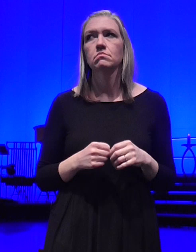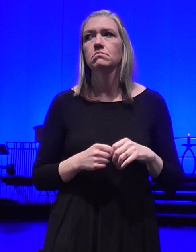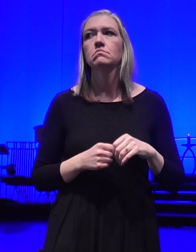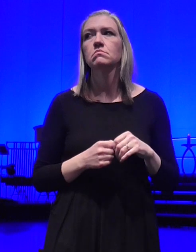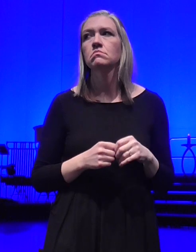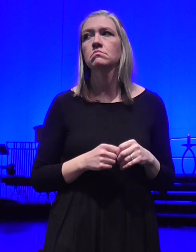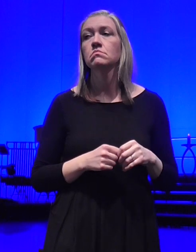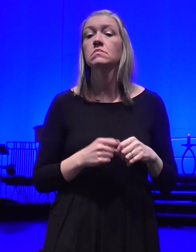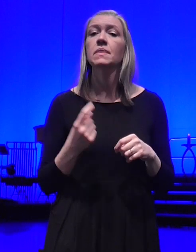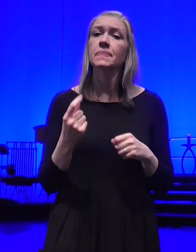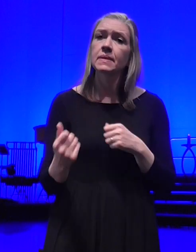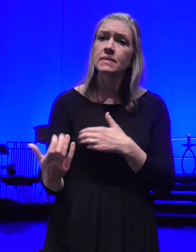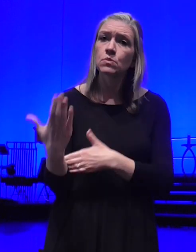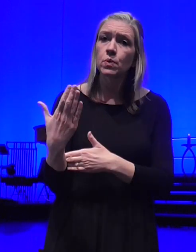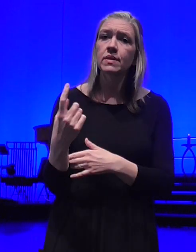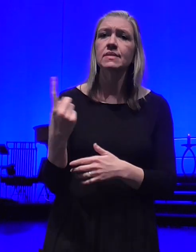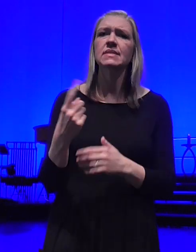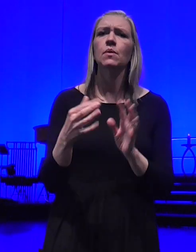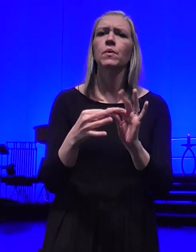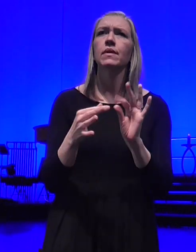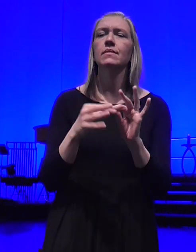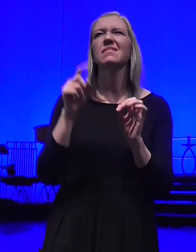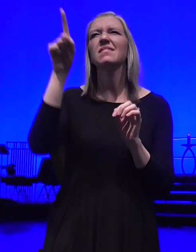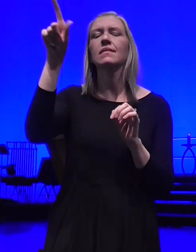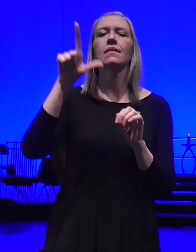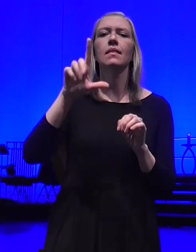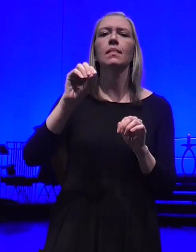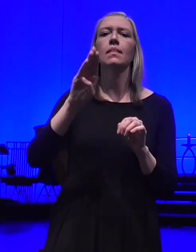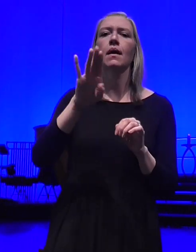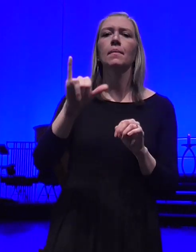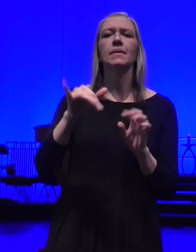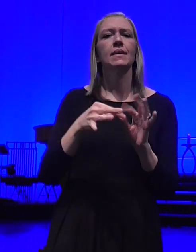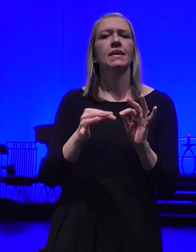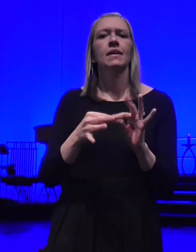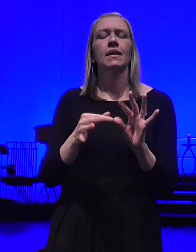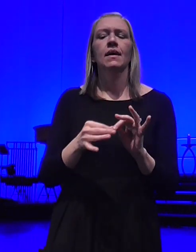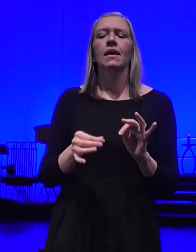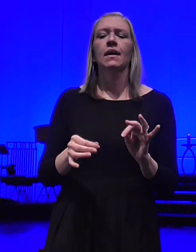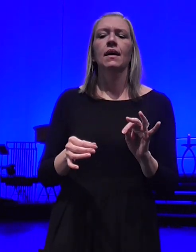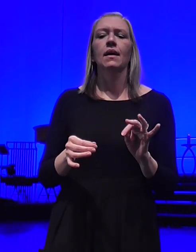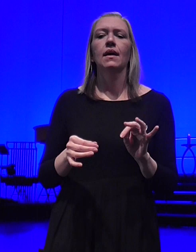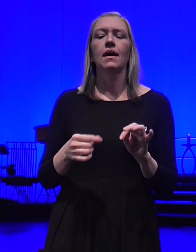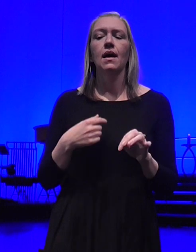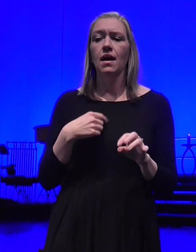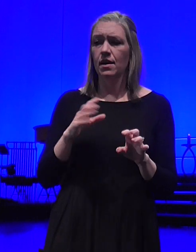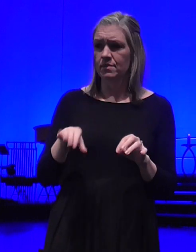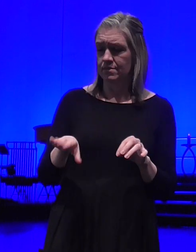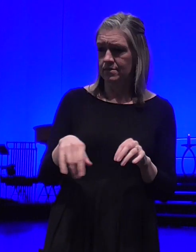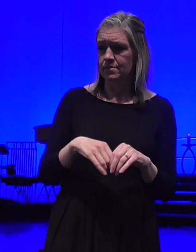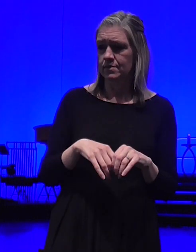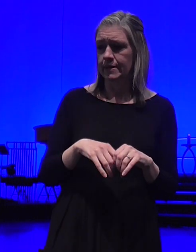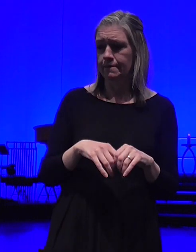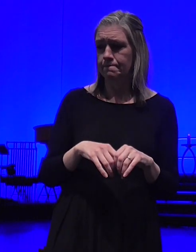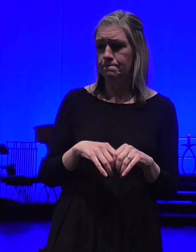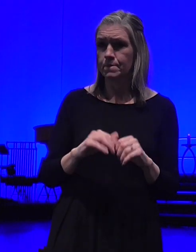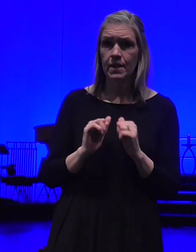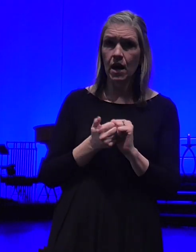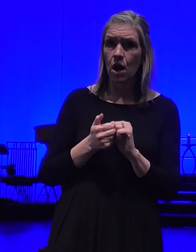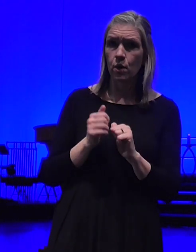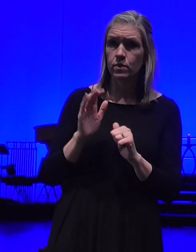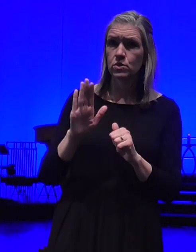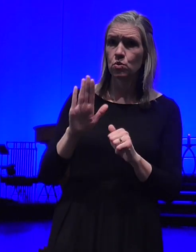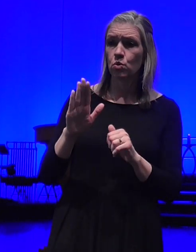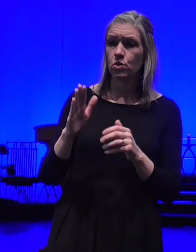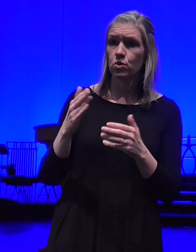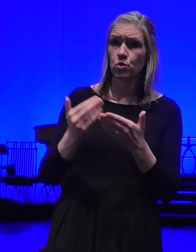Someone said to me this morning out in the lobby, and that I said, so how's the new year going